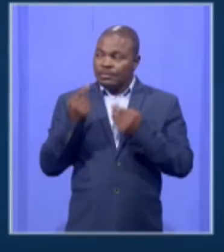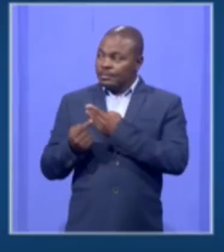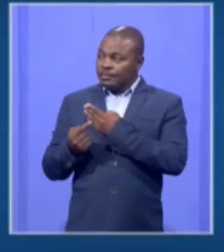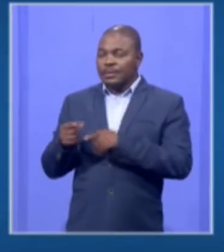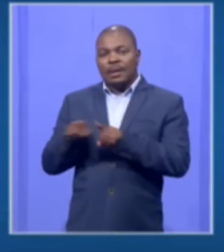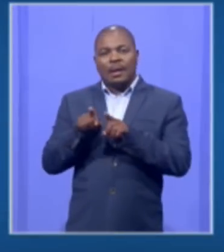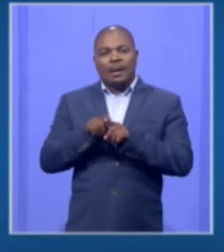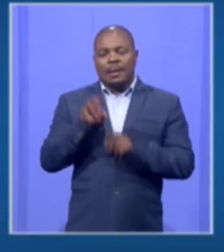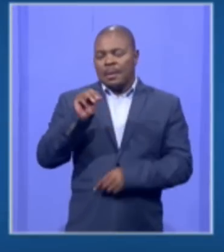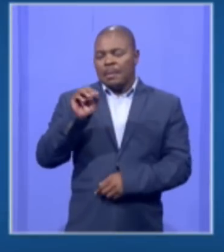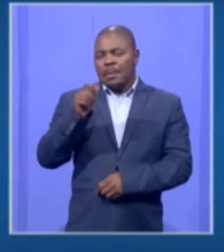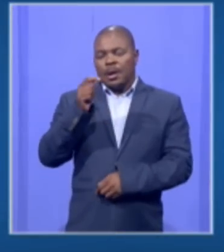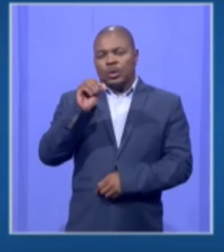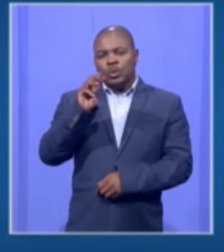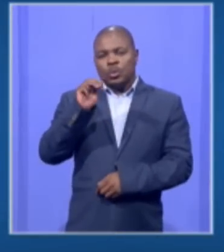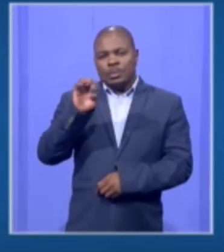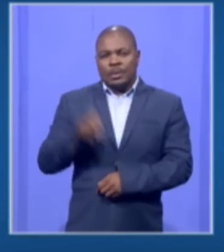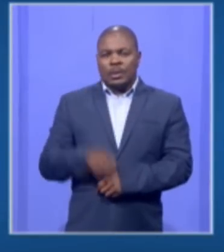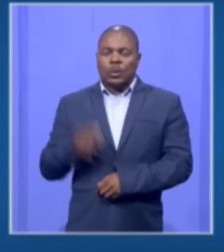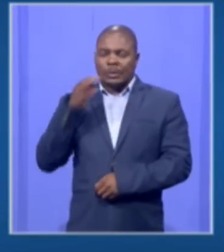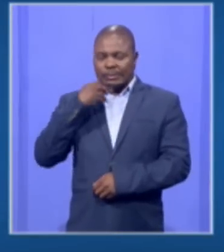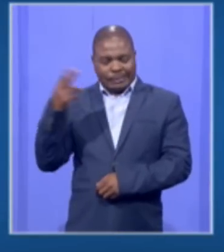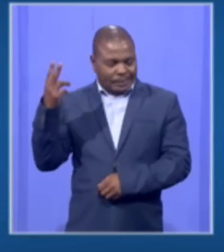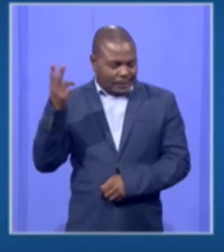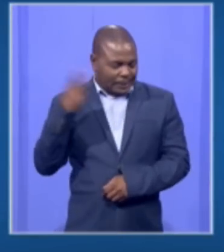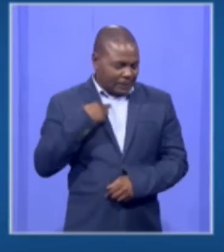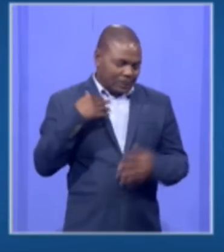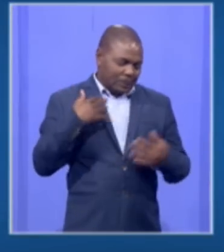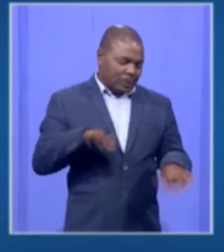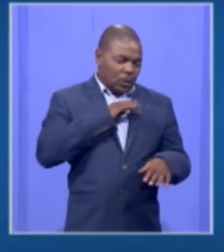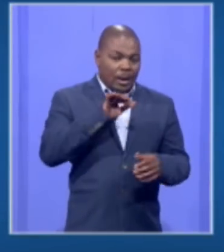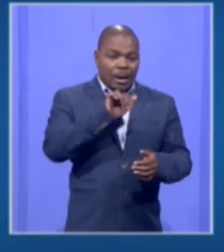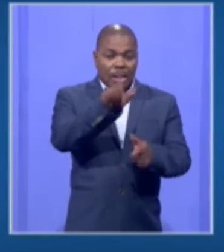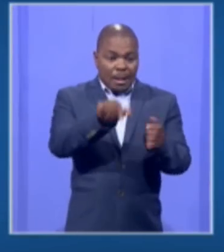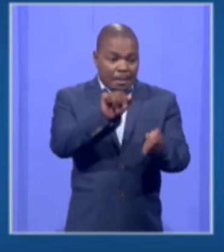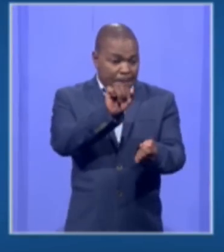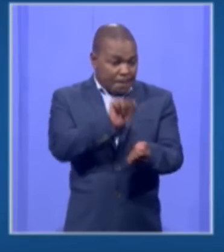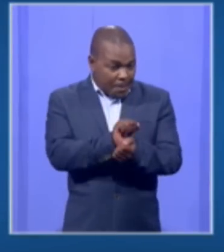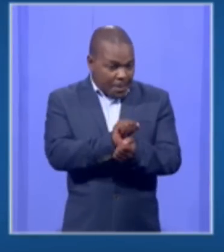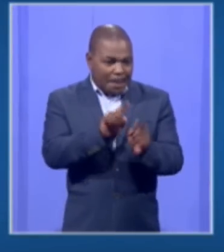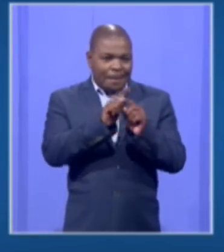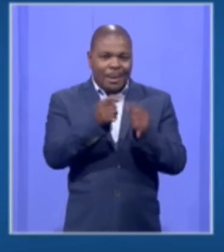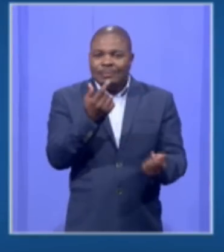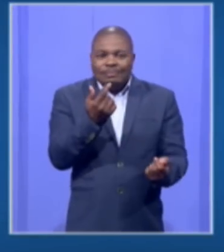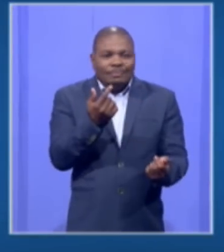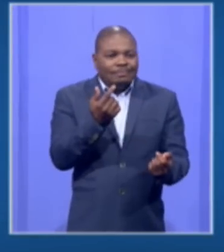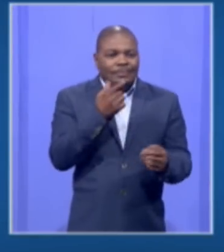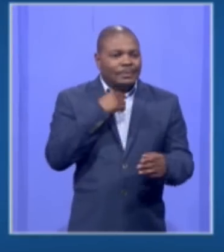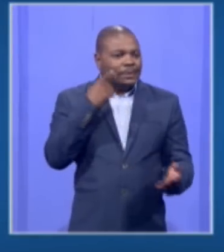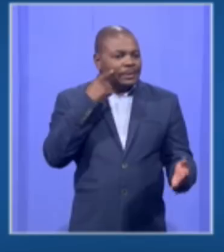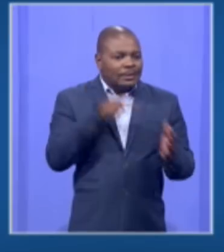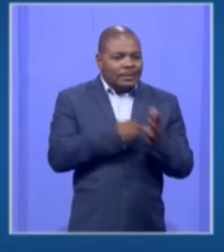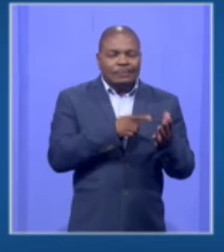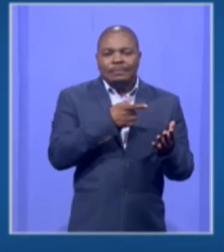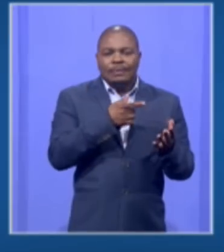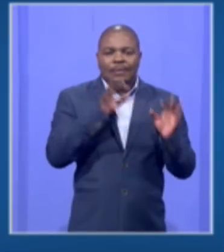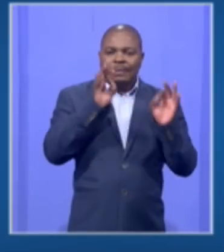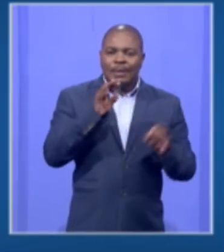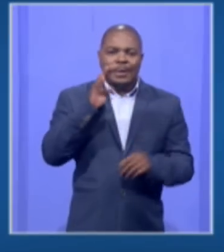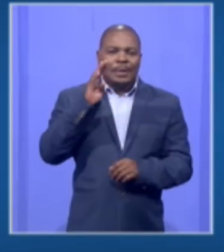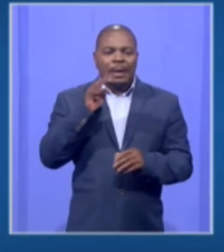re ruri re swabile nko go feta molomo basenyi ba swaro e fela ga ba bone molato le ge go na le bohlatse bjo